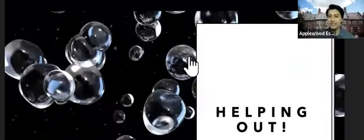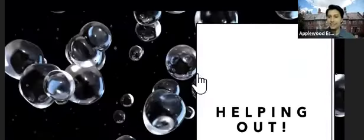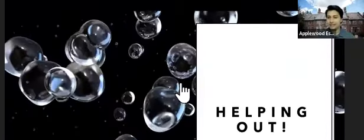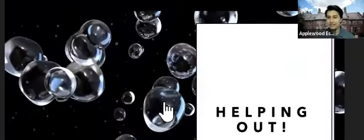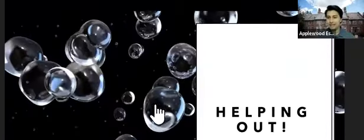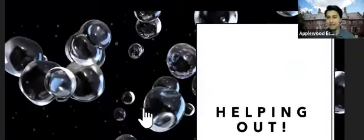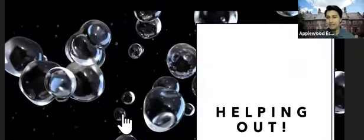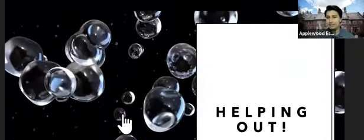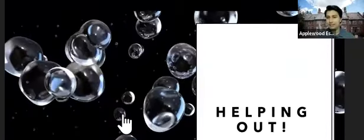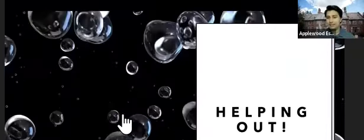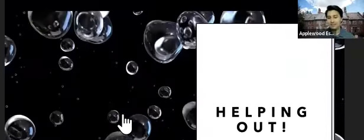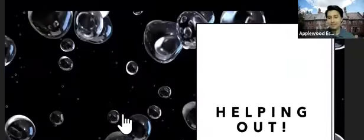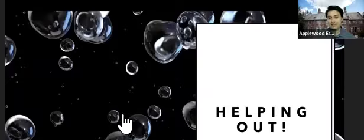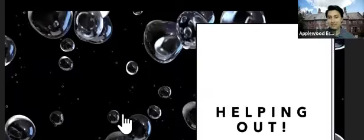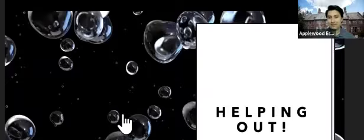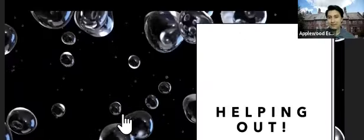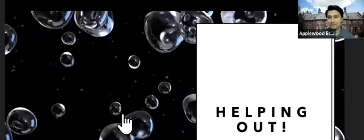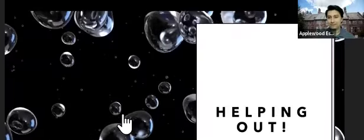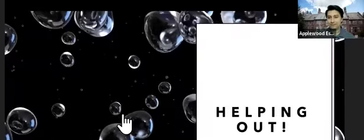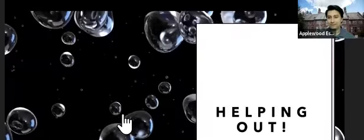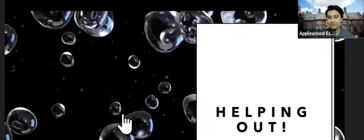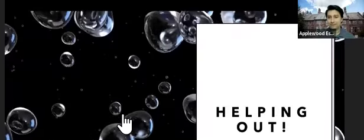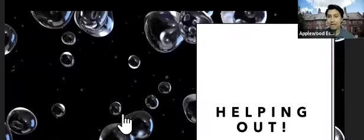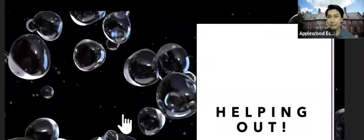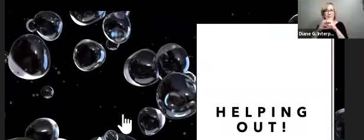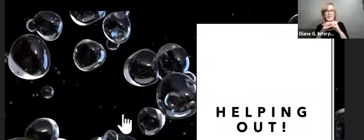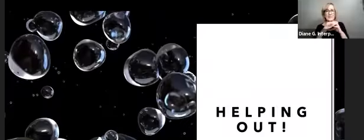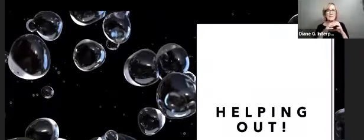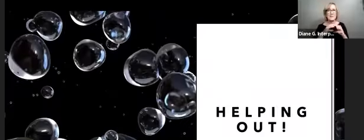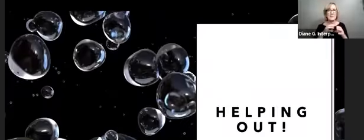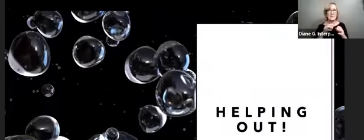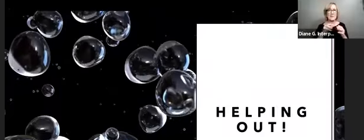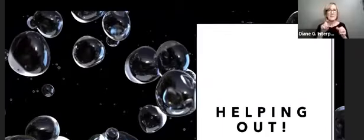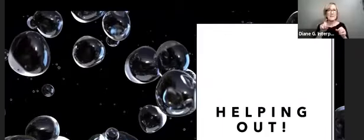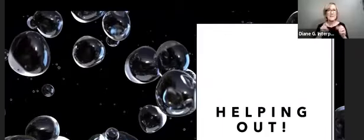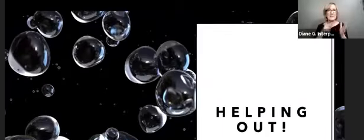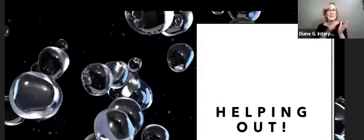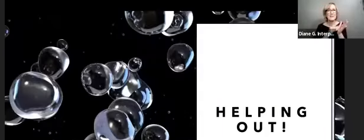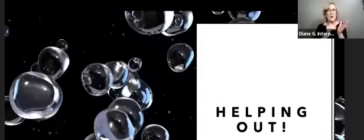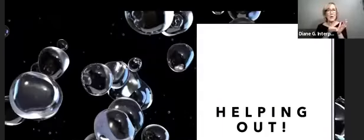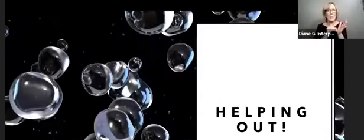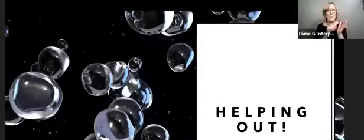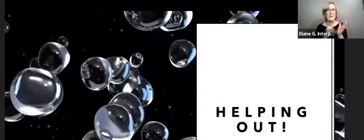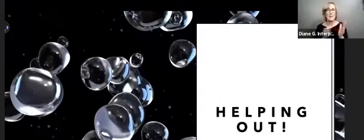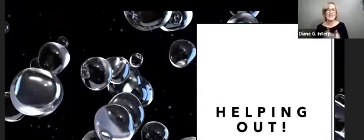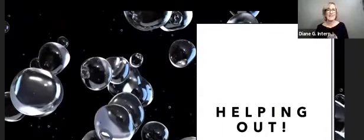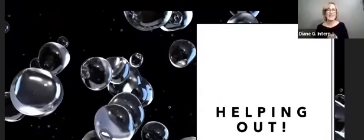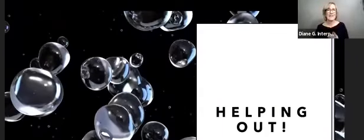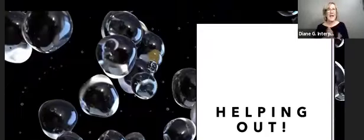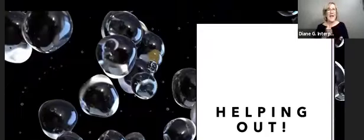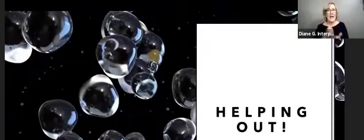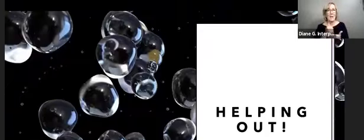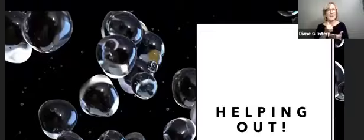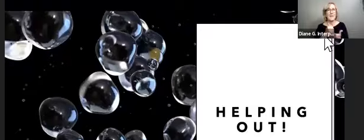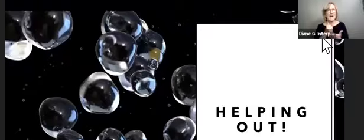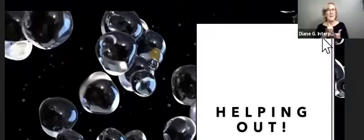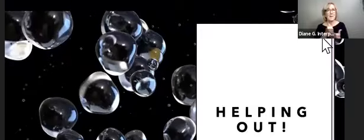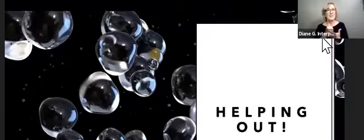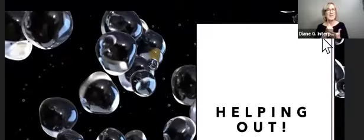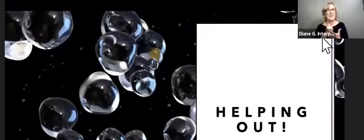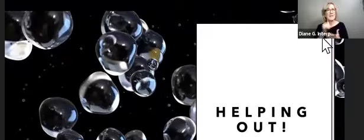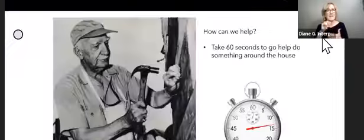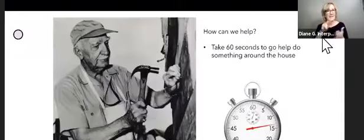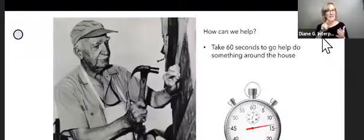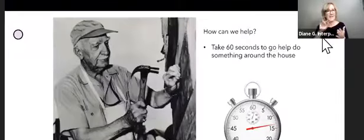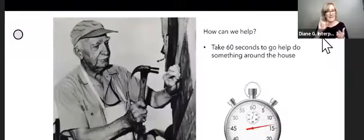need some suds sometimes. So helping out is what this is all about. So